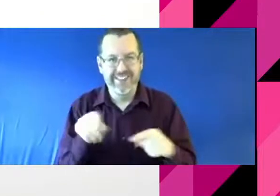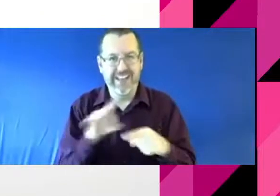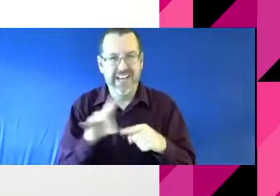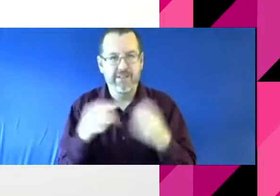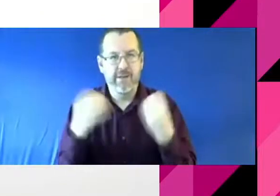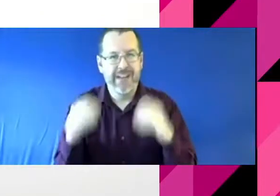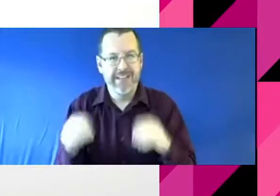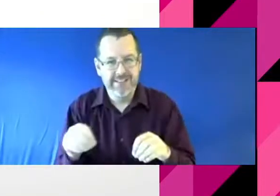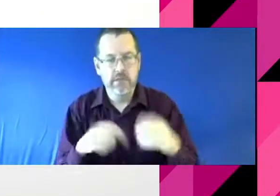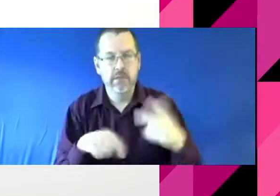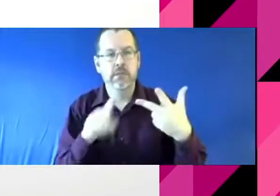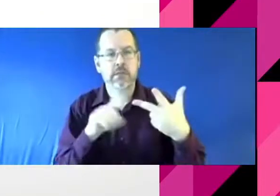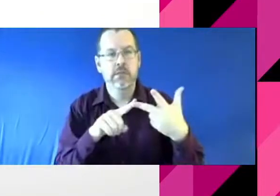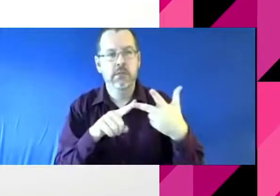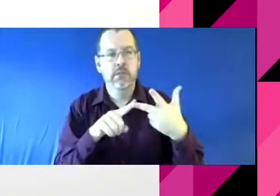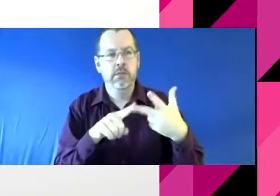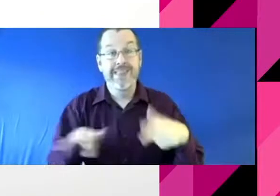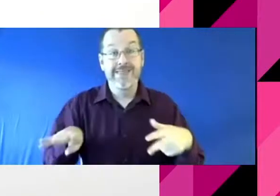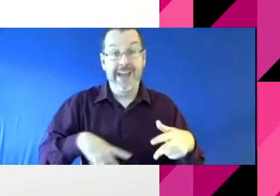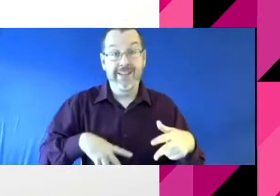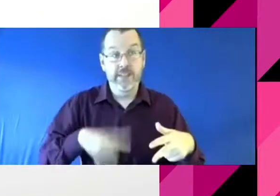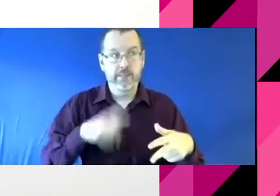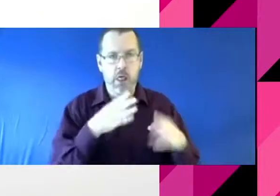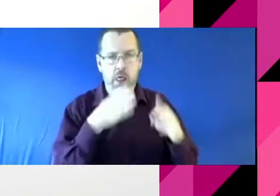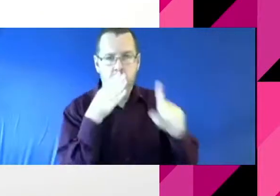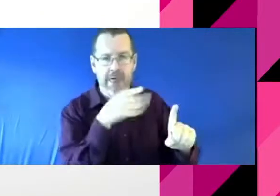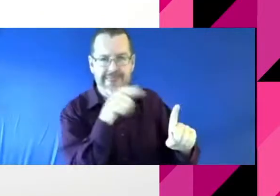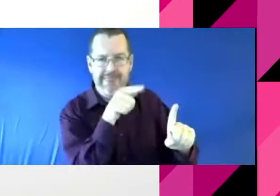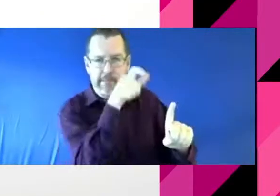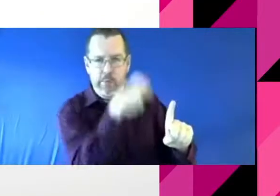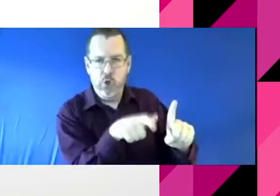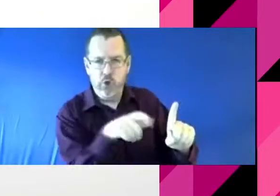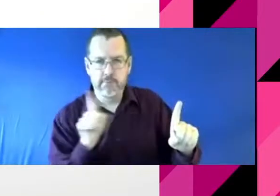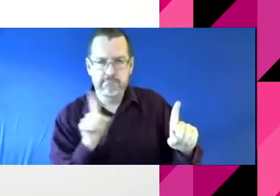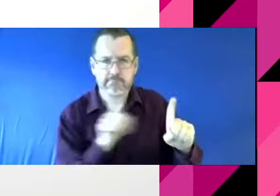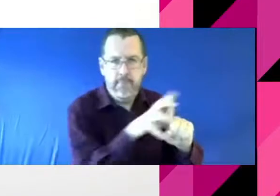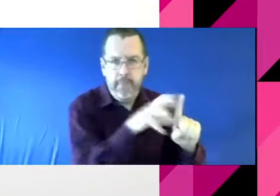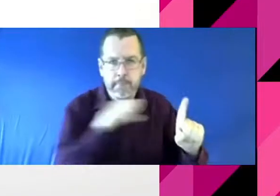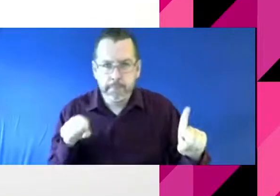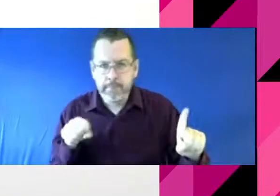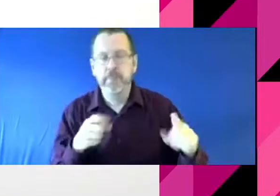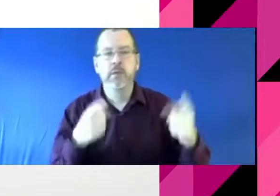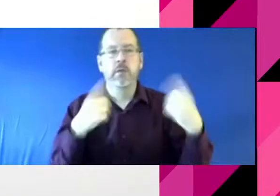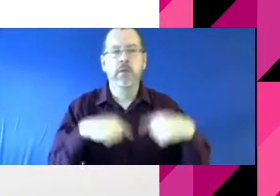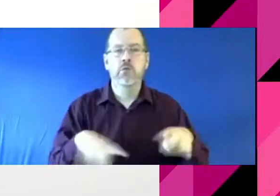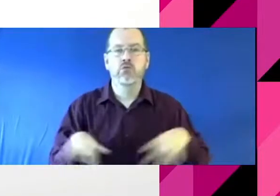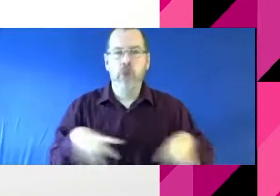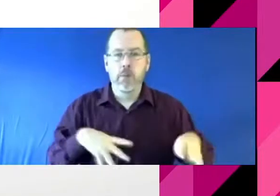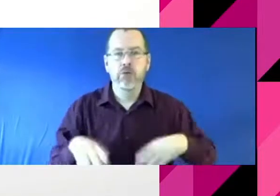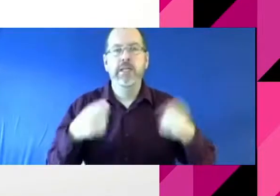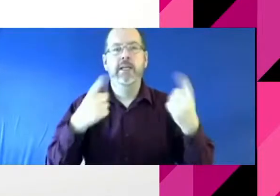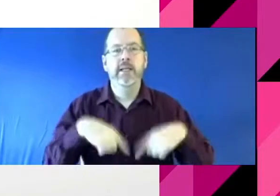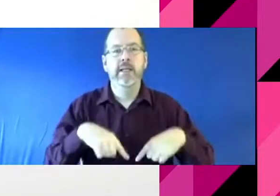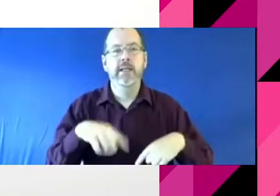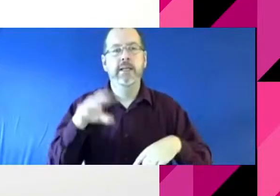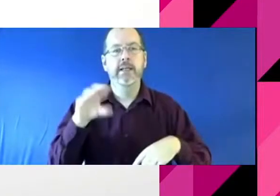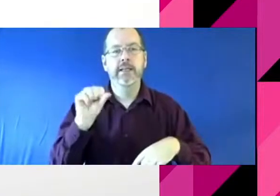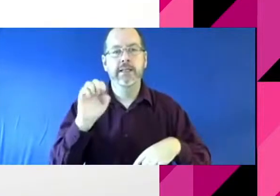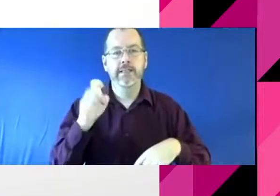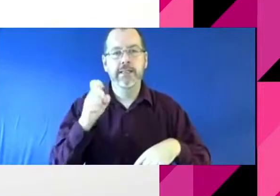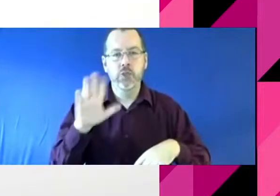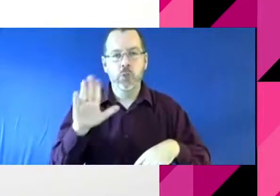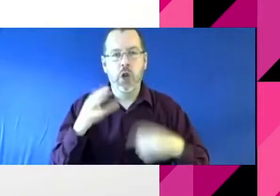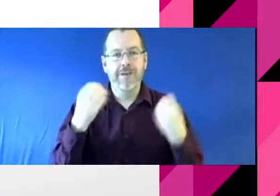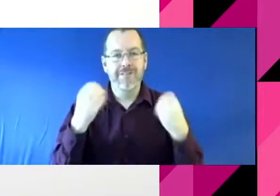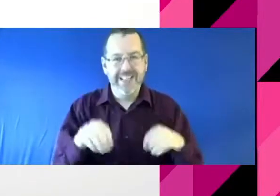targeted theft, robbery, burglary, sexual offences. They tend to